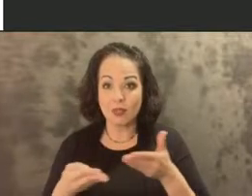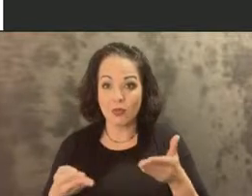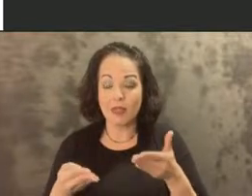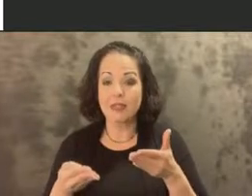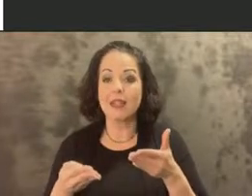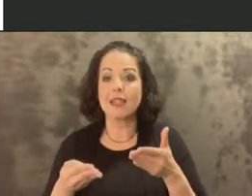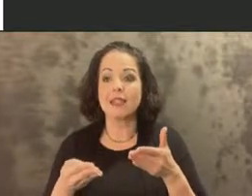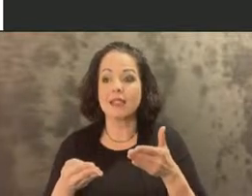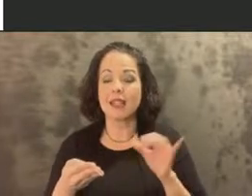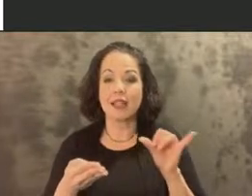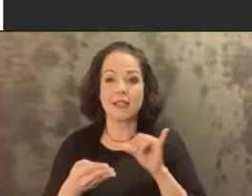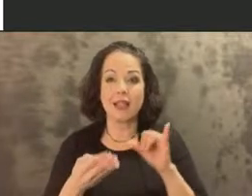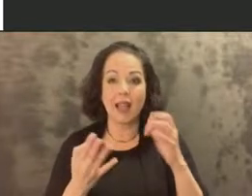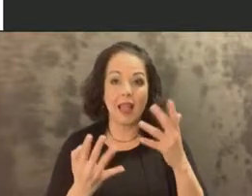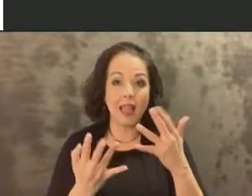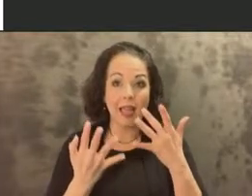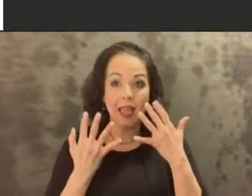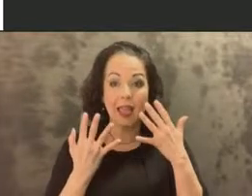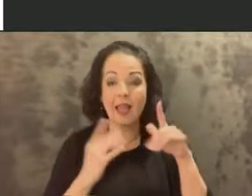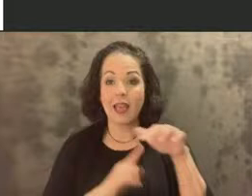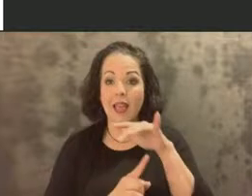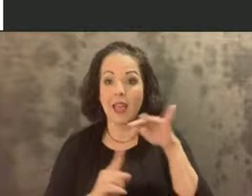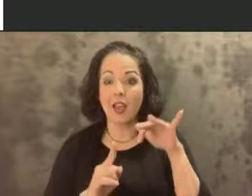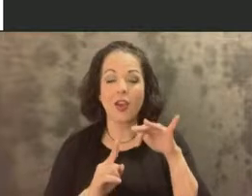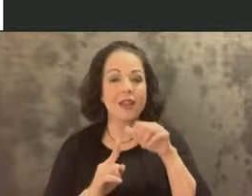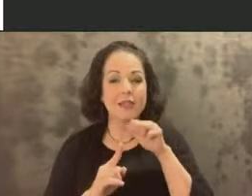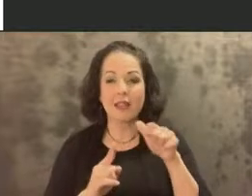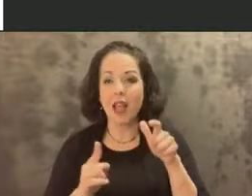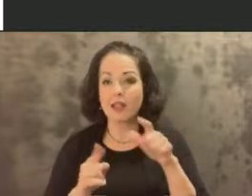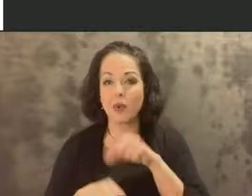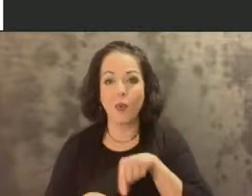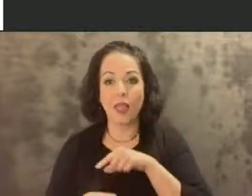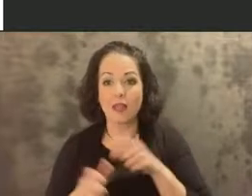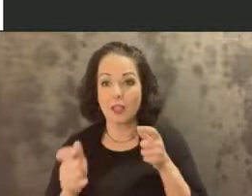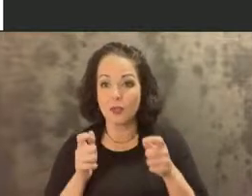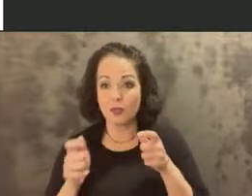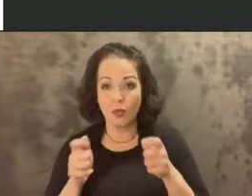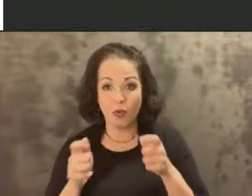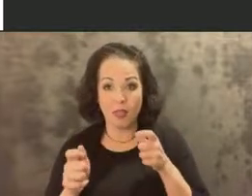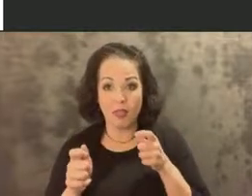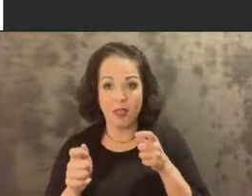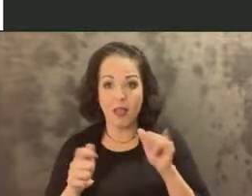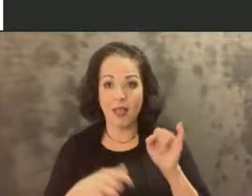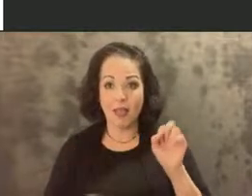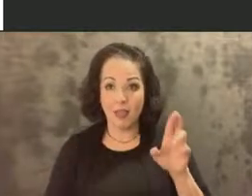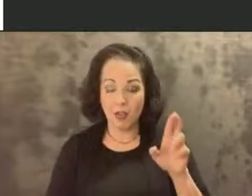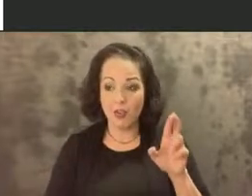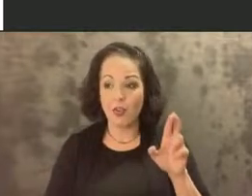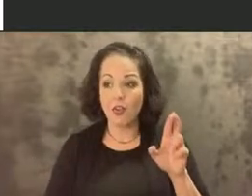water and air and lack of quality control. And